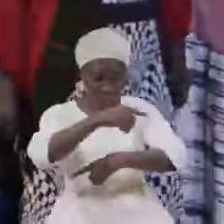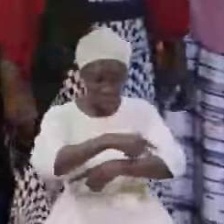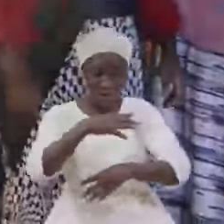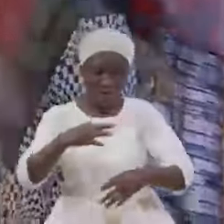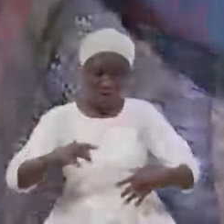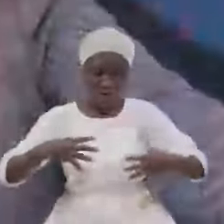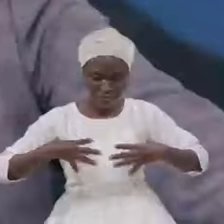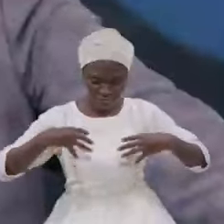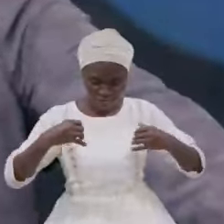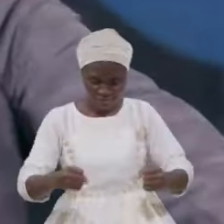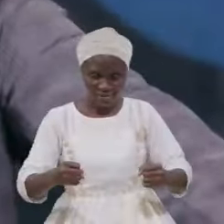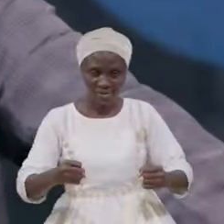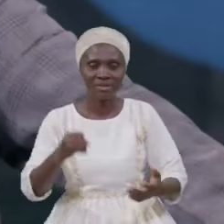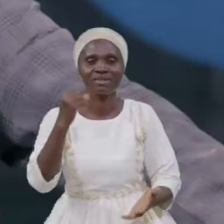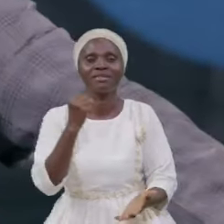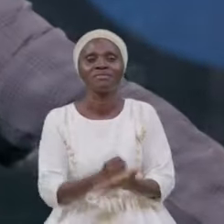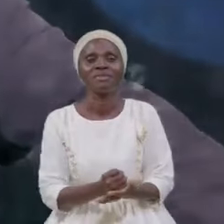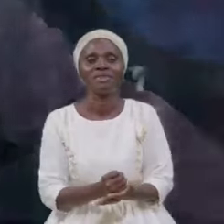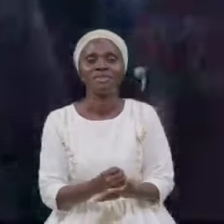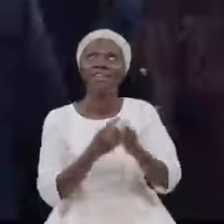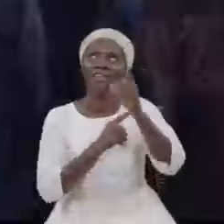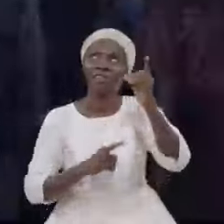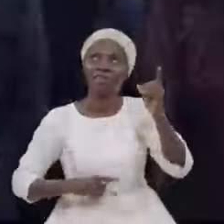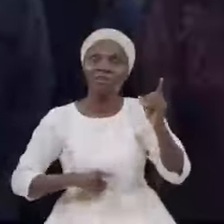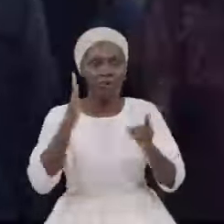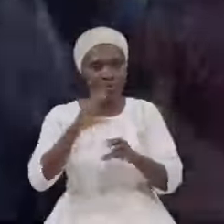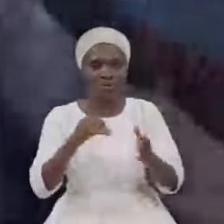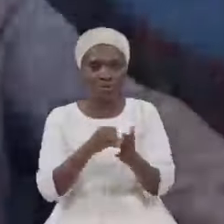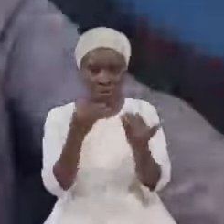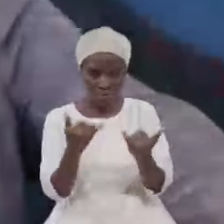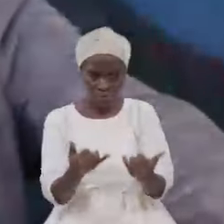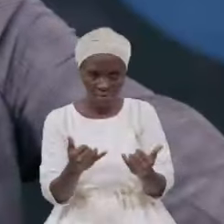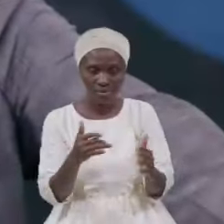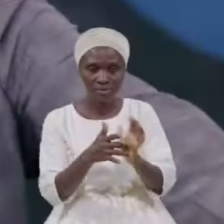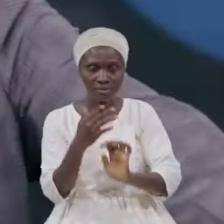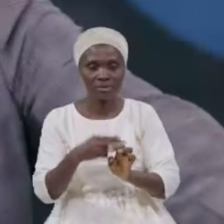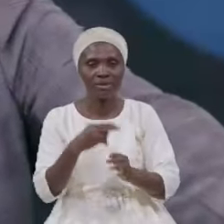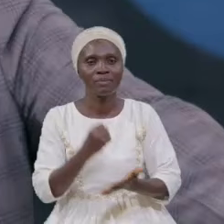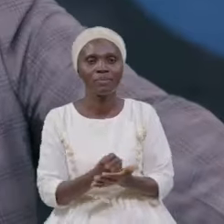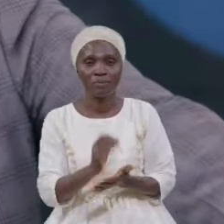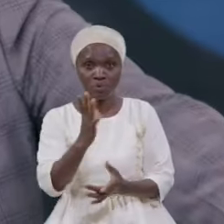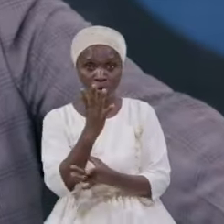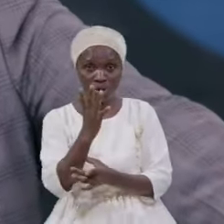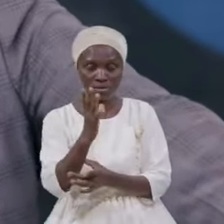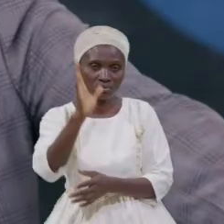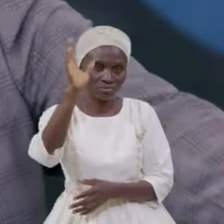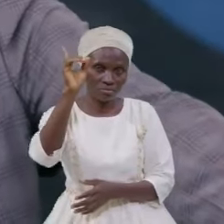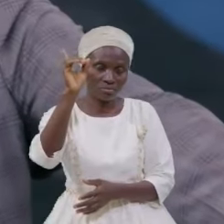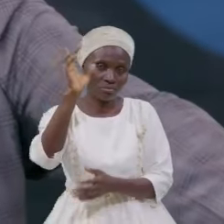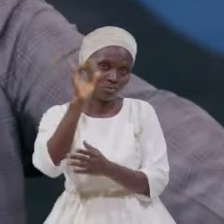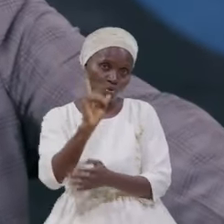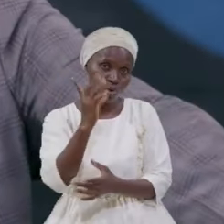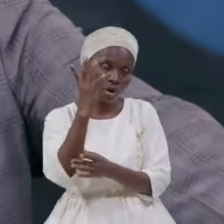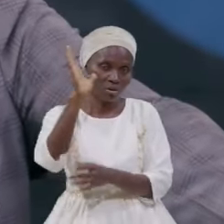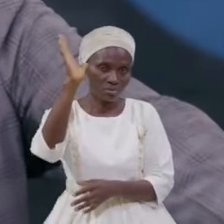The Lord will do it right now. You raise up one hand, you lay the other hand where the